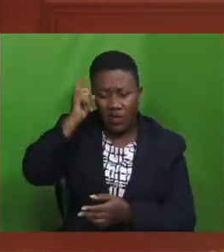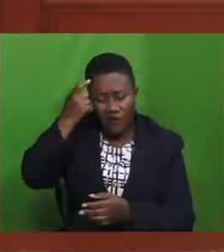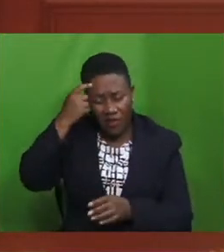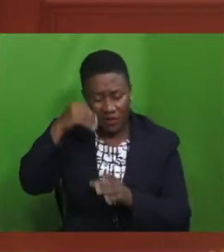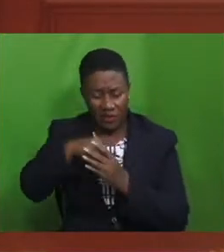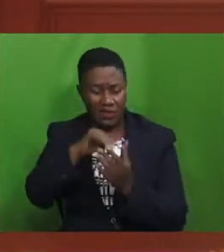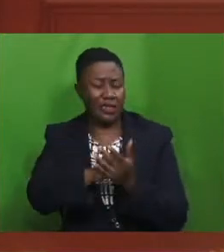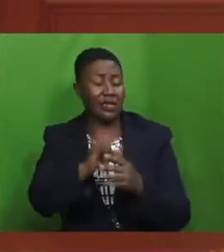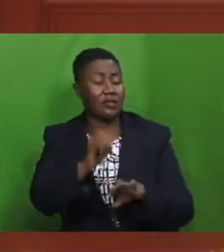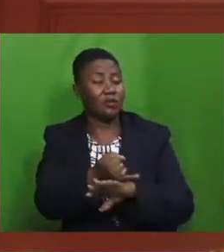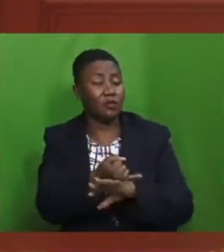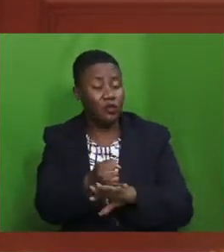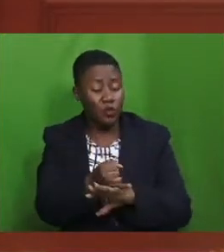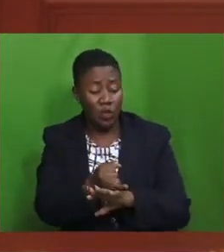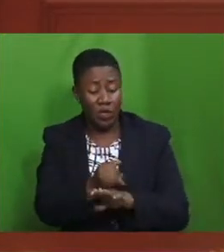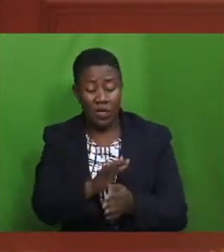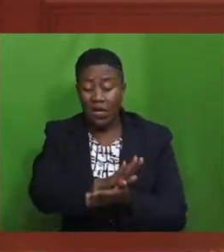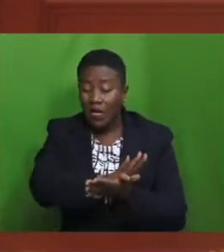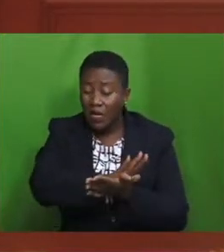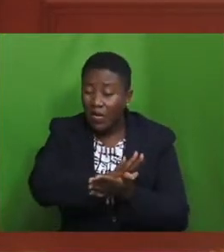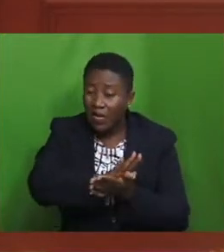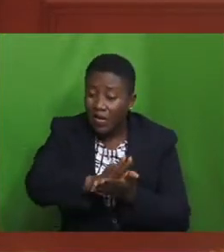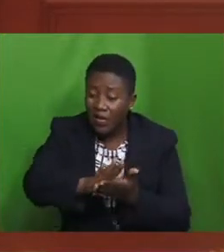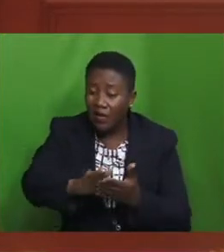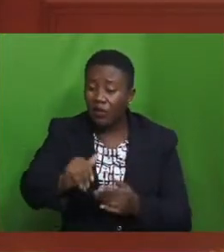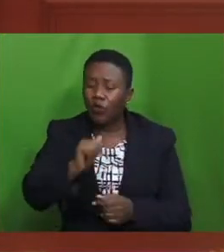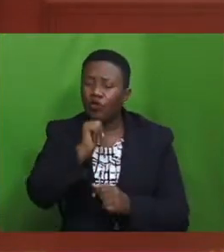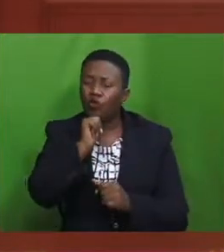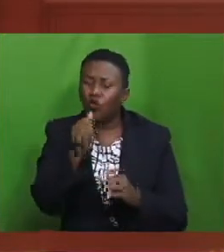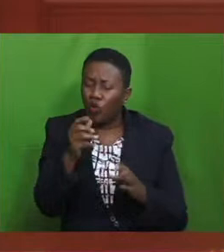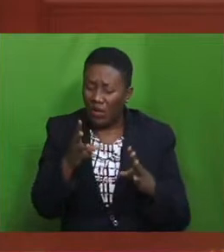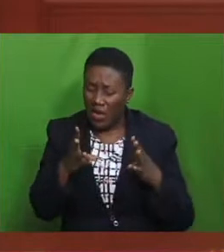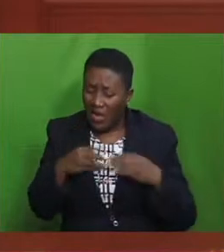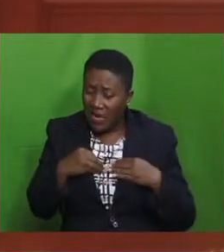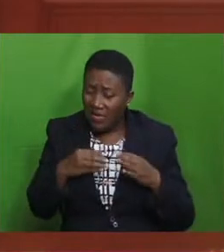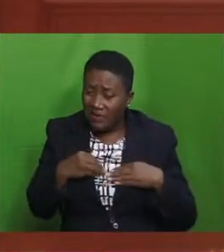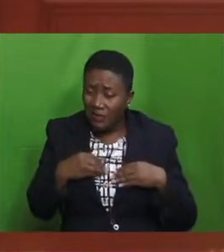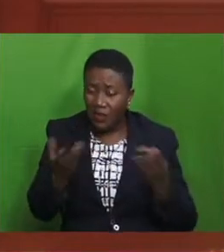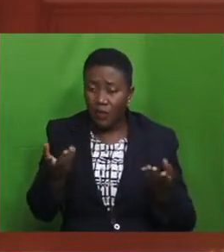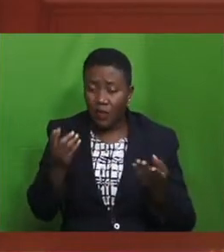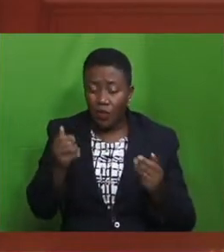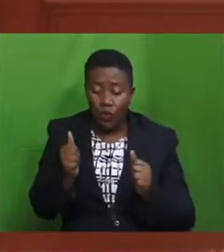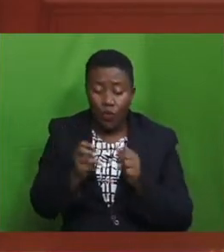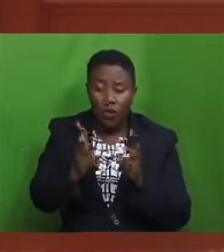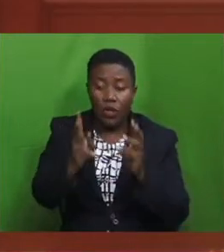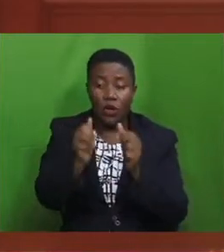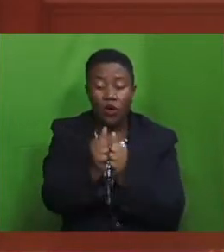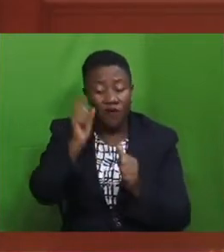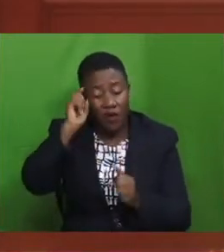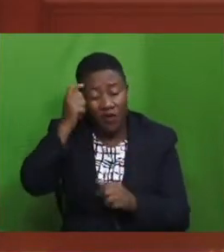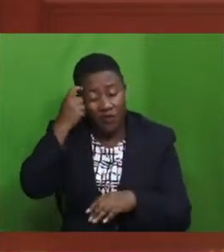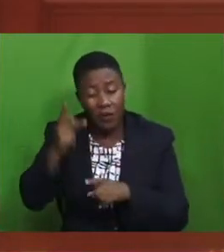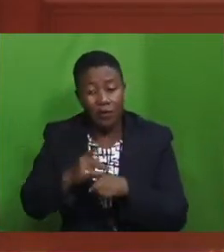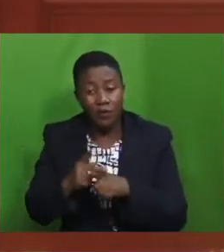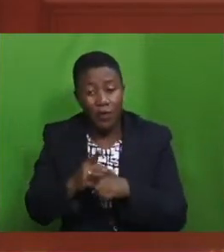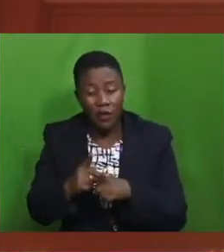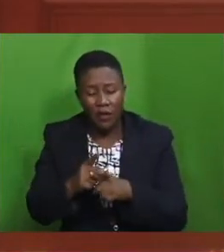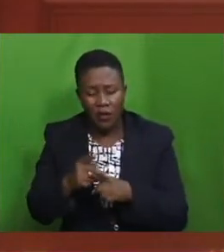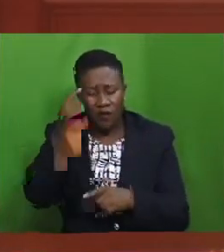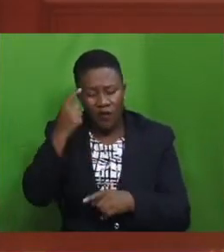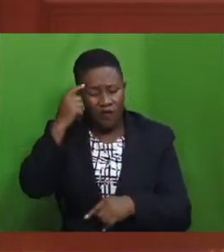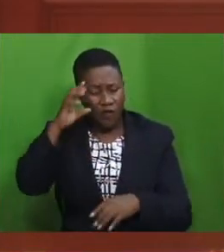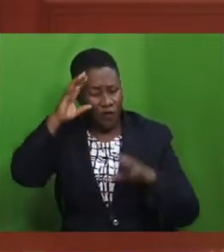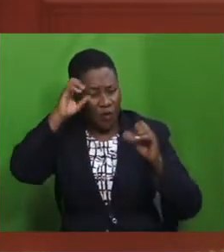institutions. And clearly, it is not an acceptable governance practice for the president to hold 7